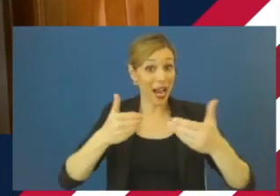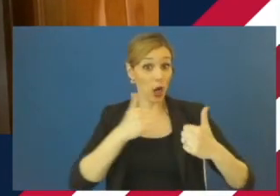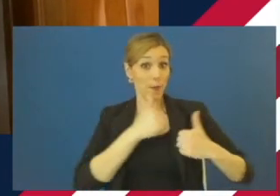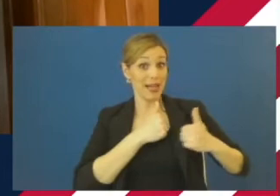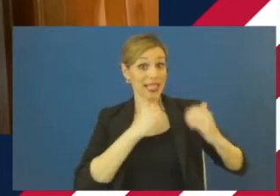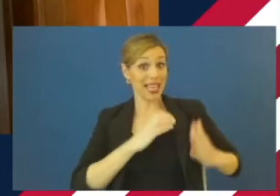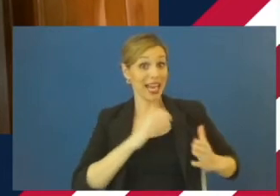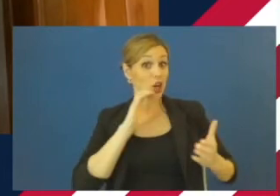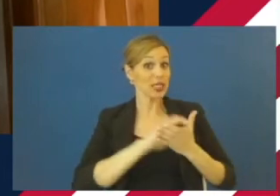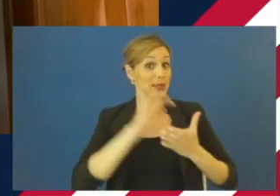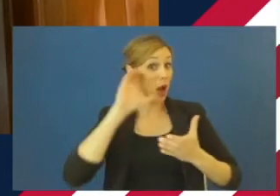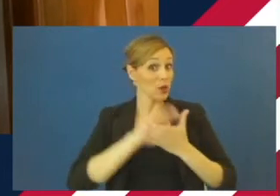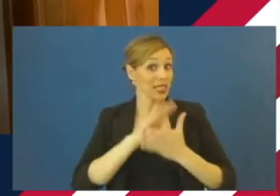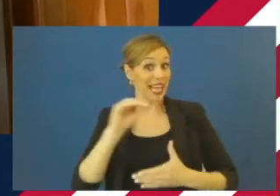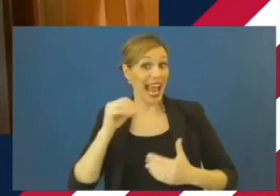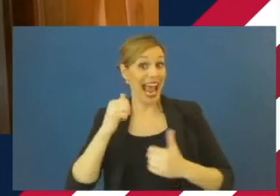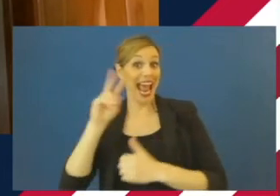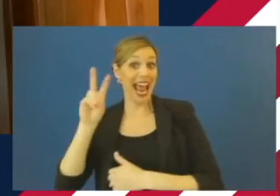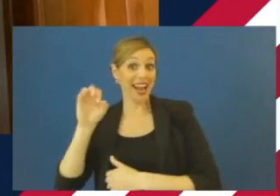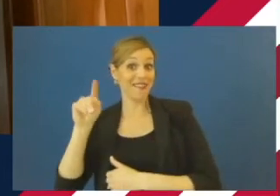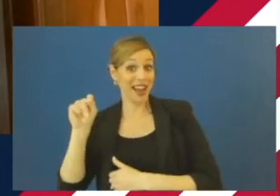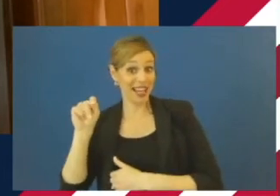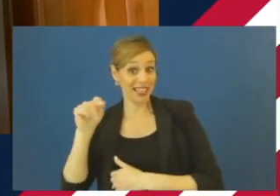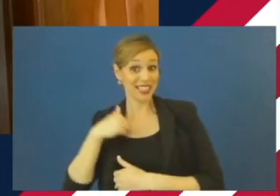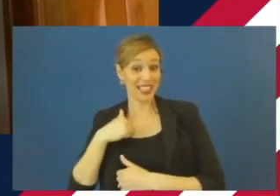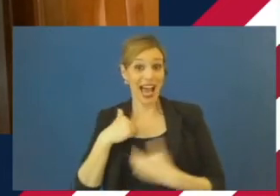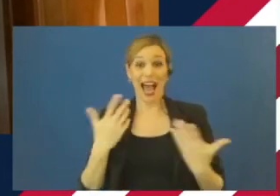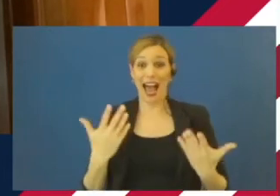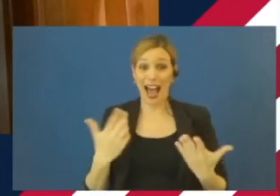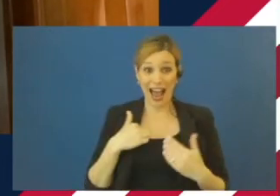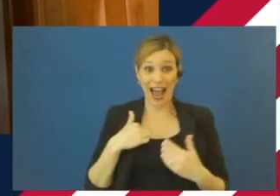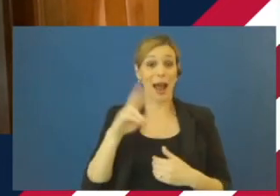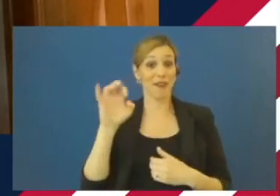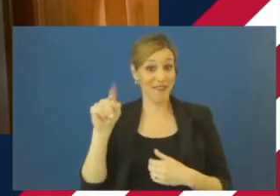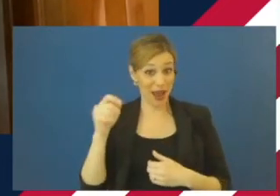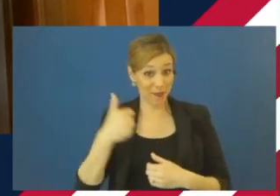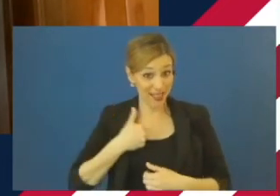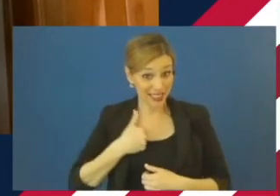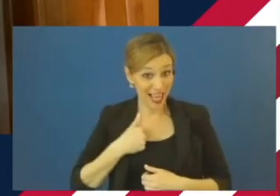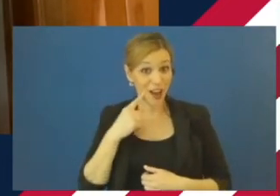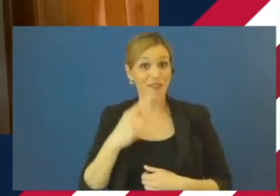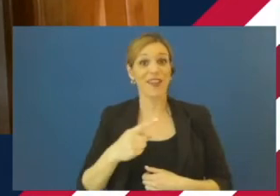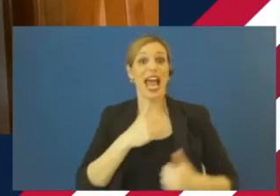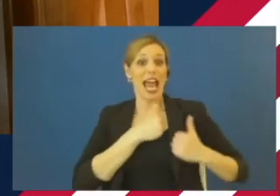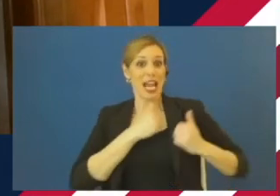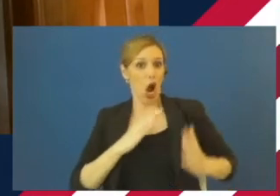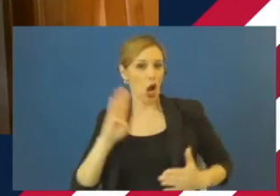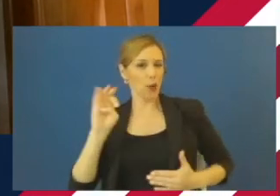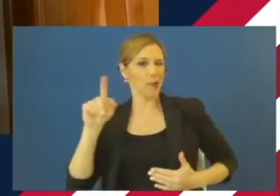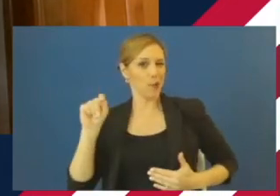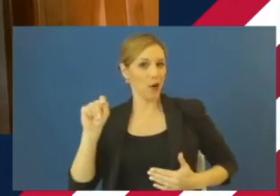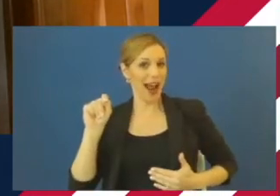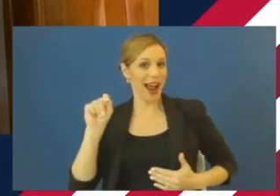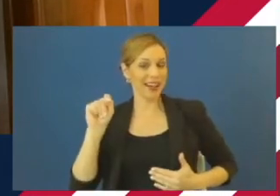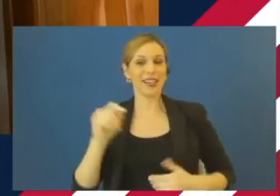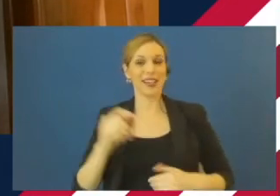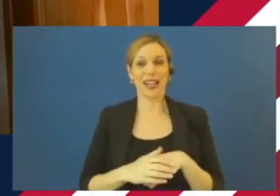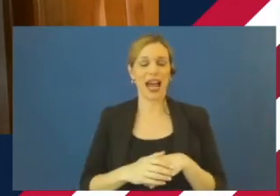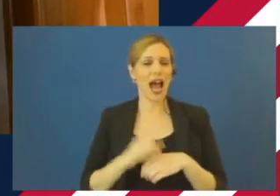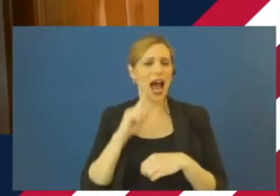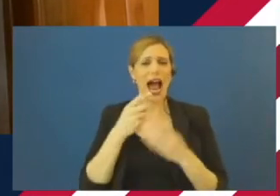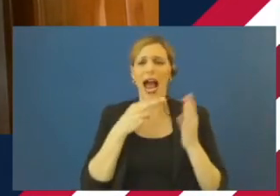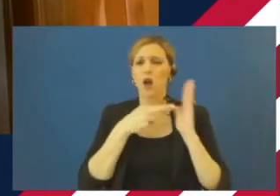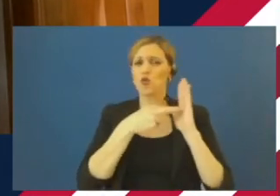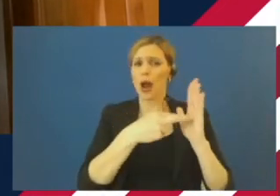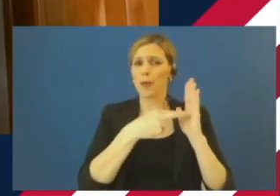of 14 years, a mother of 3 Army brats who have lived all over the world. I stand before you to represent millions of voices of our veterans and